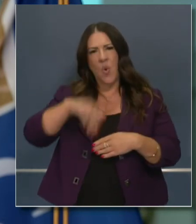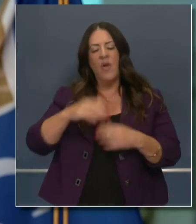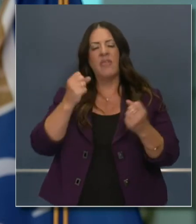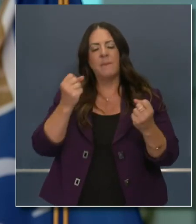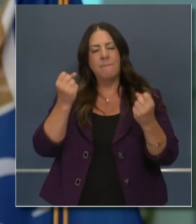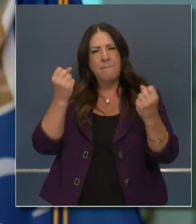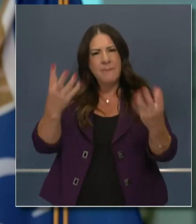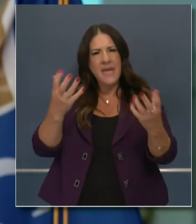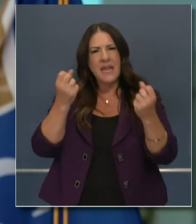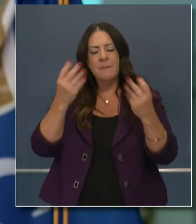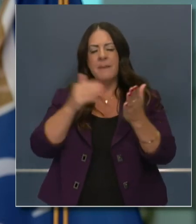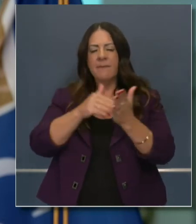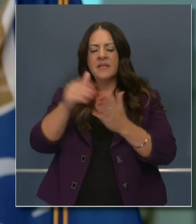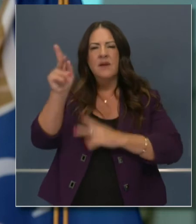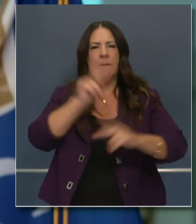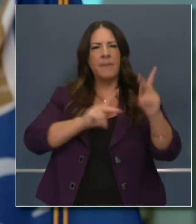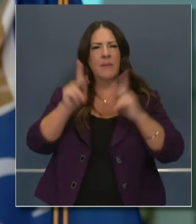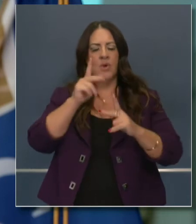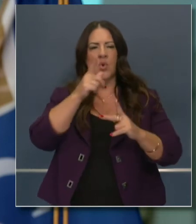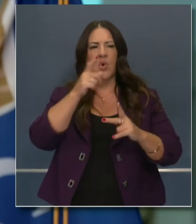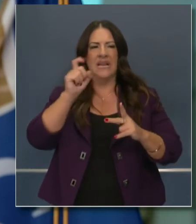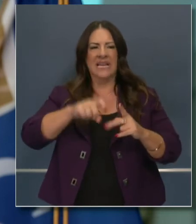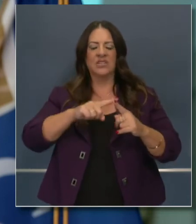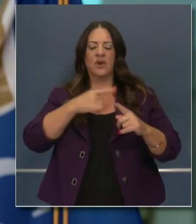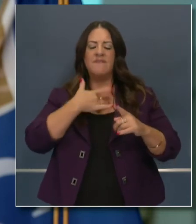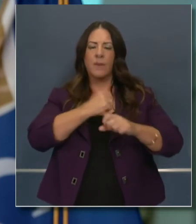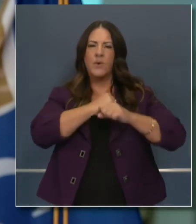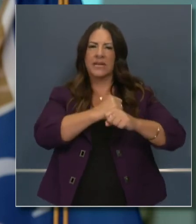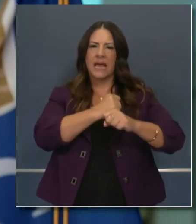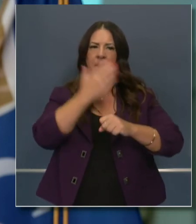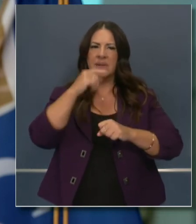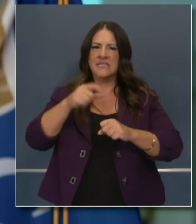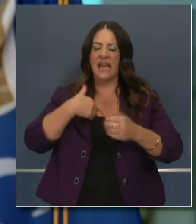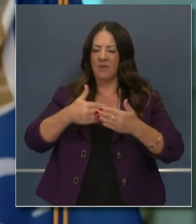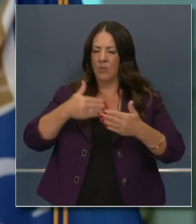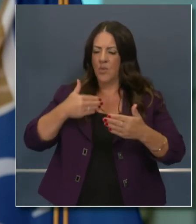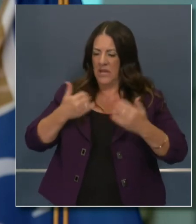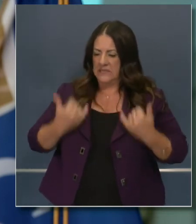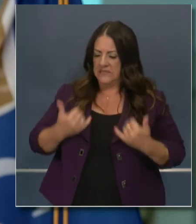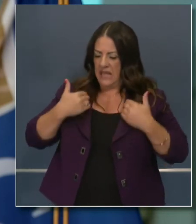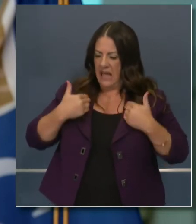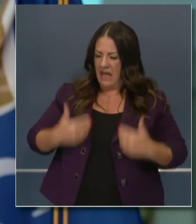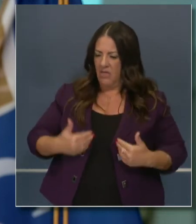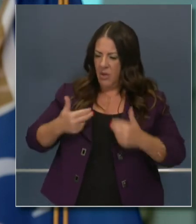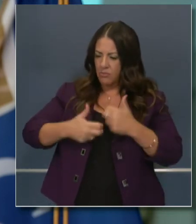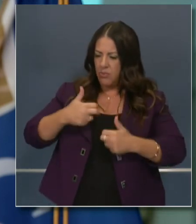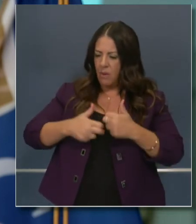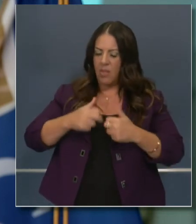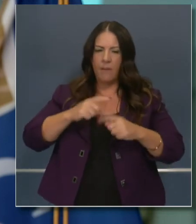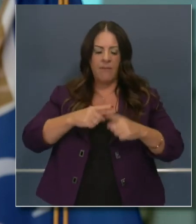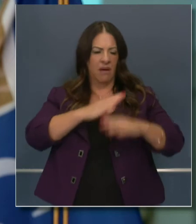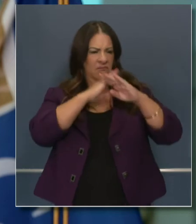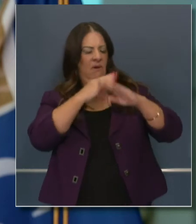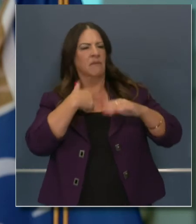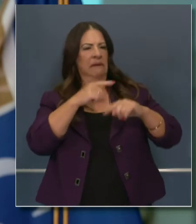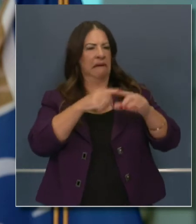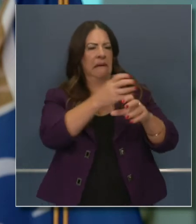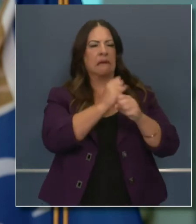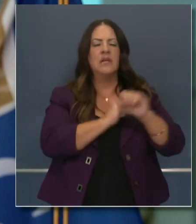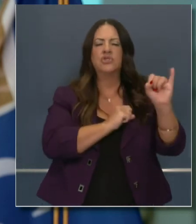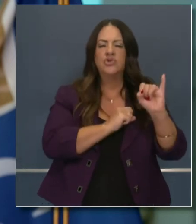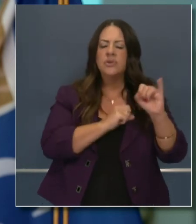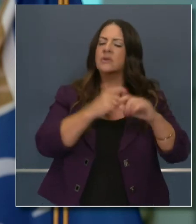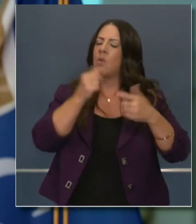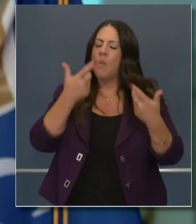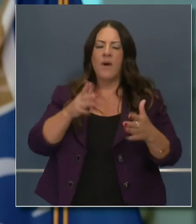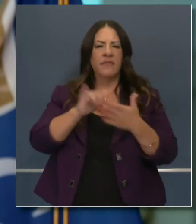pre-existing condition protections because of the ACA, the expansion of the Medicaid system in this country and the impact that could